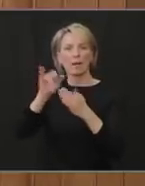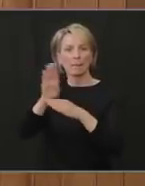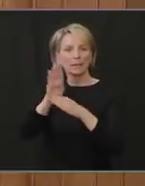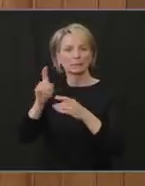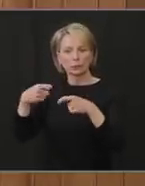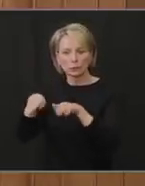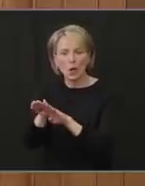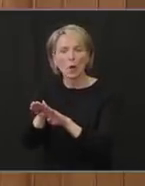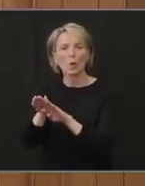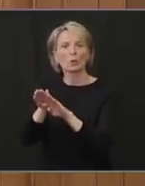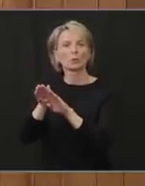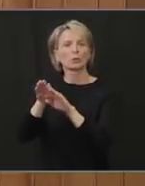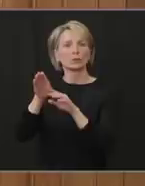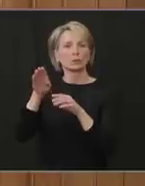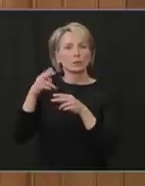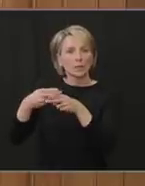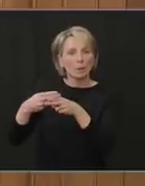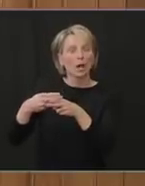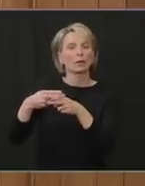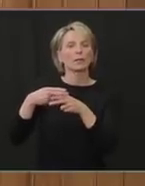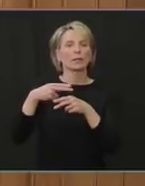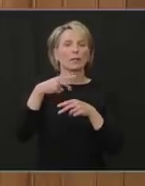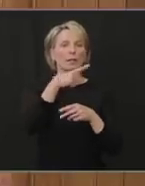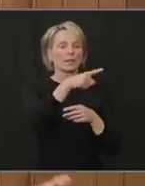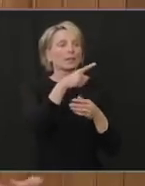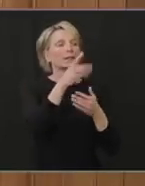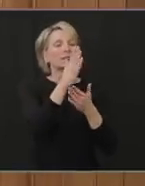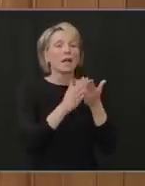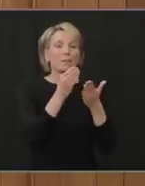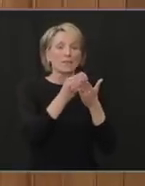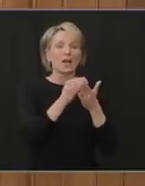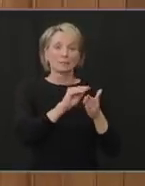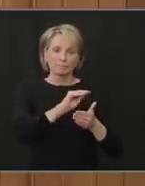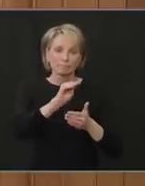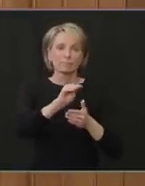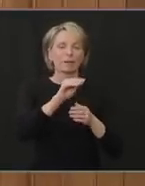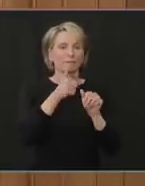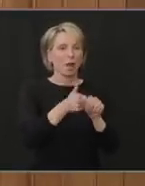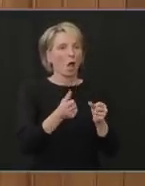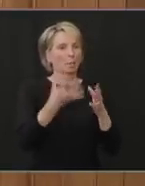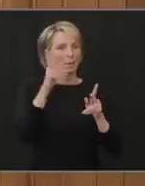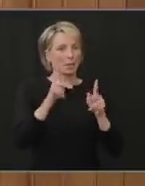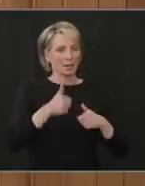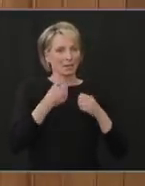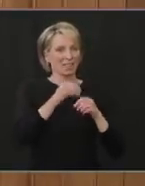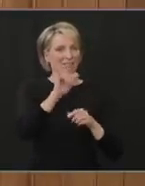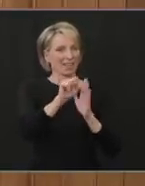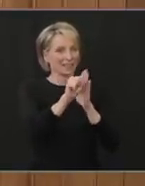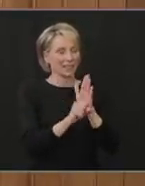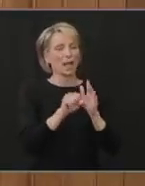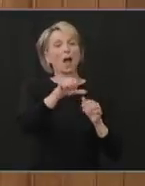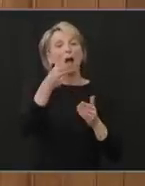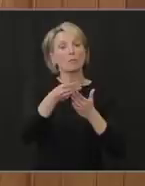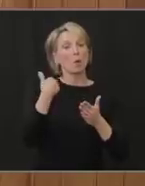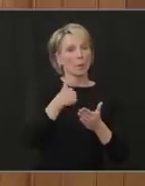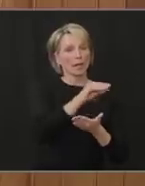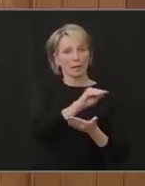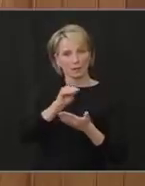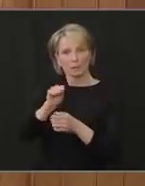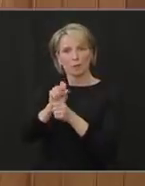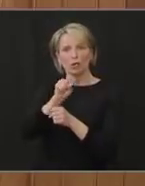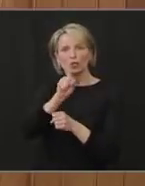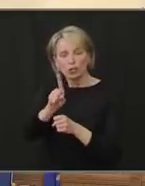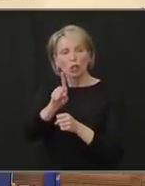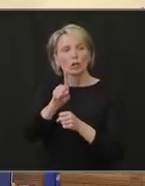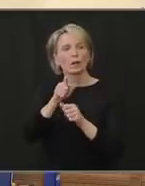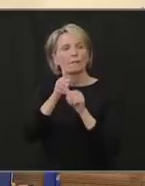stabilization funds flow simply based on population. Other funds, we will fight to make sure that they end up in the hands of states that have higher need. But again,